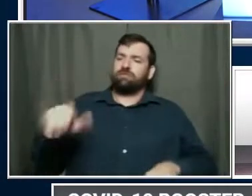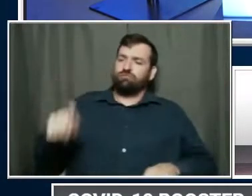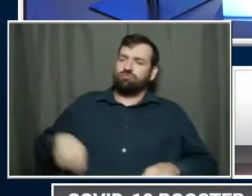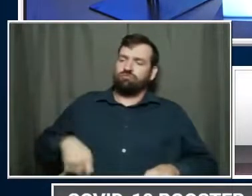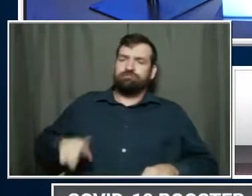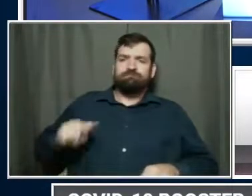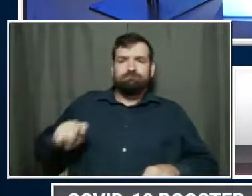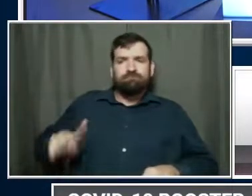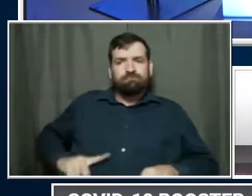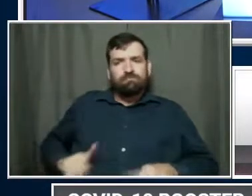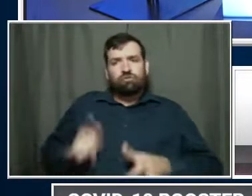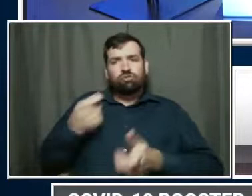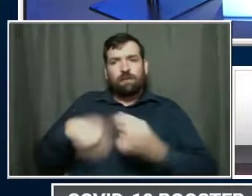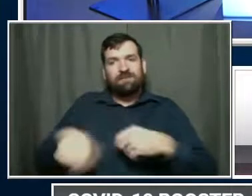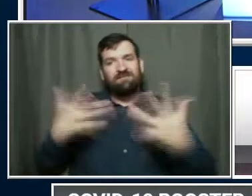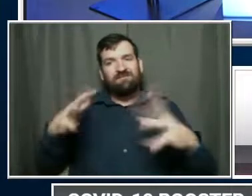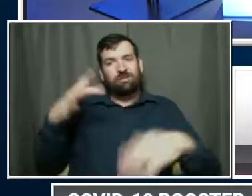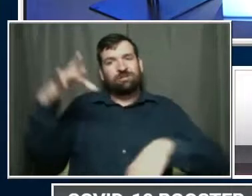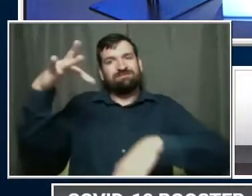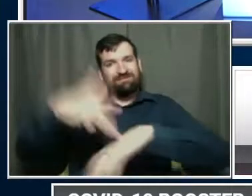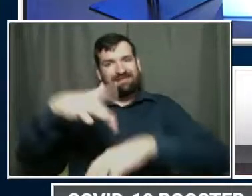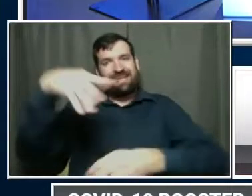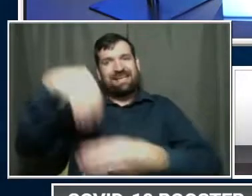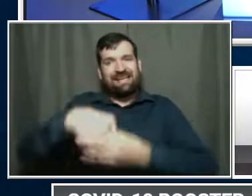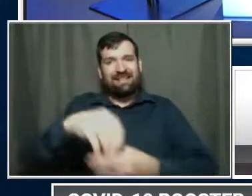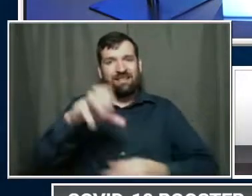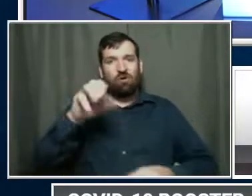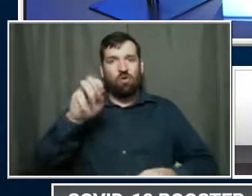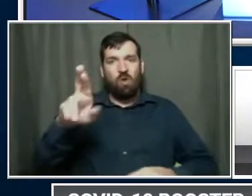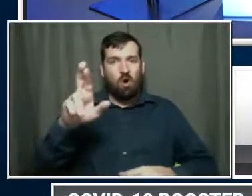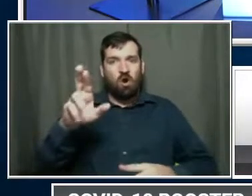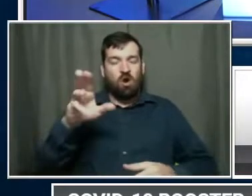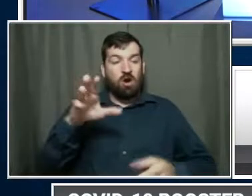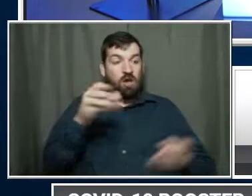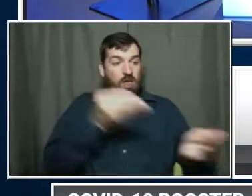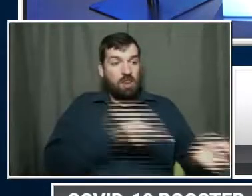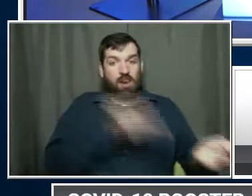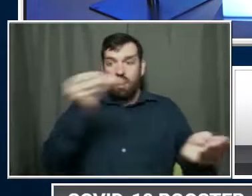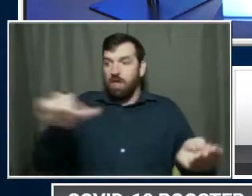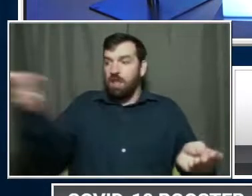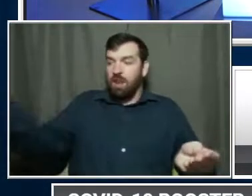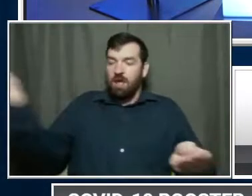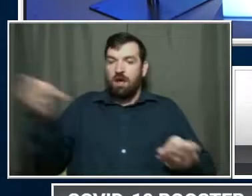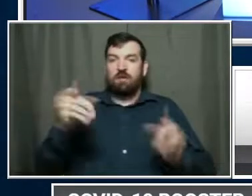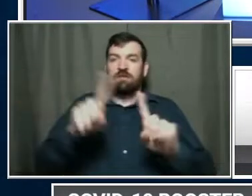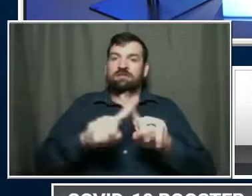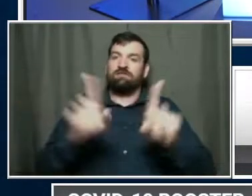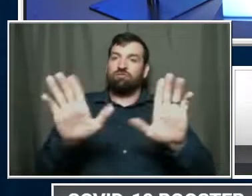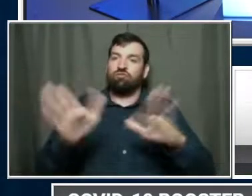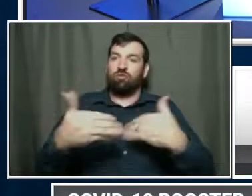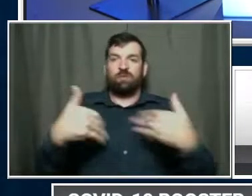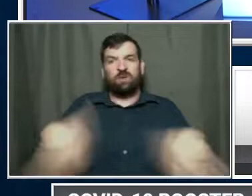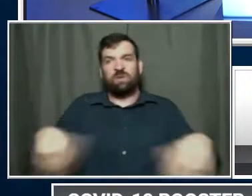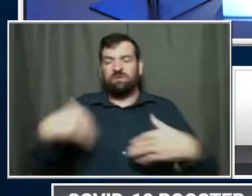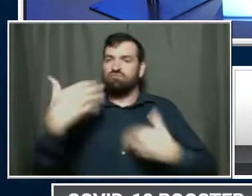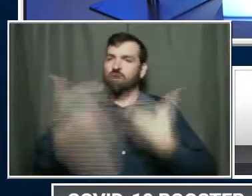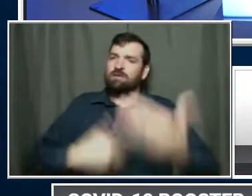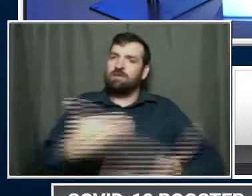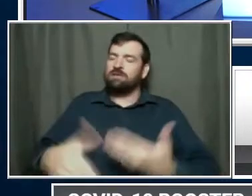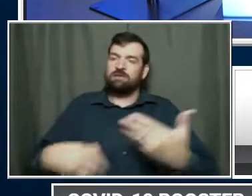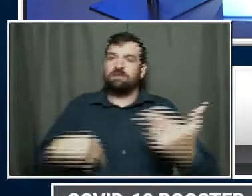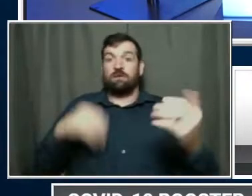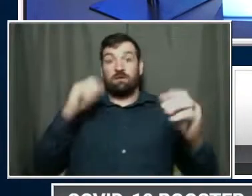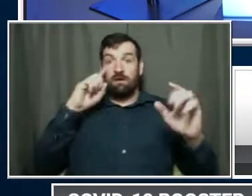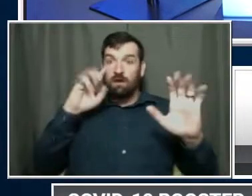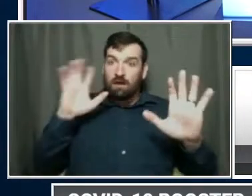Dr. Sean Coomer as you kind of pass the kidney from one room to the next. So it's quite a process. It was an eye-opening experience for me,